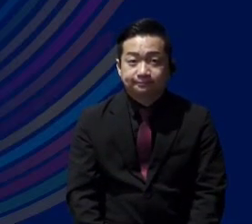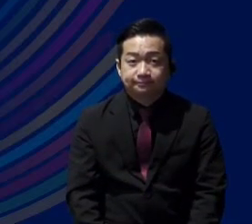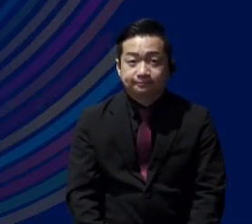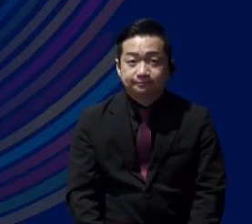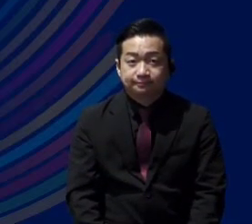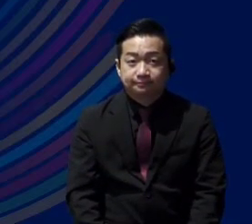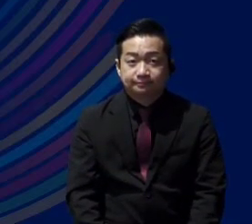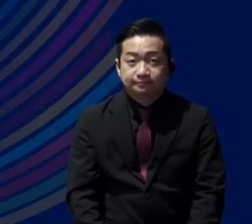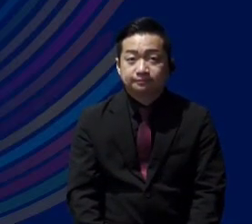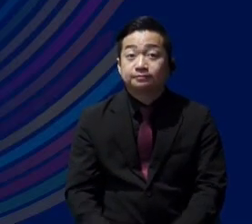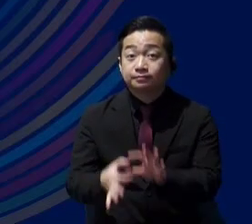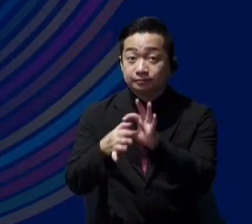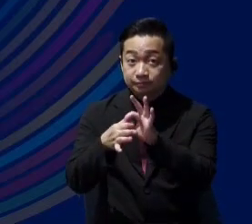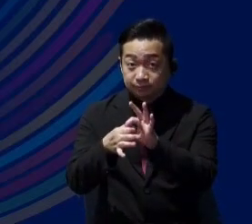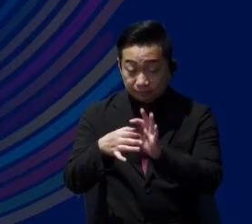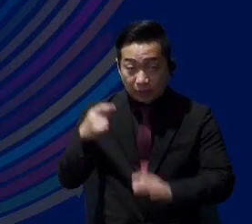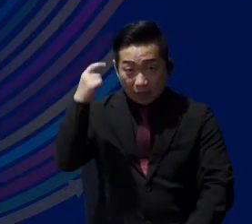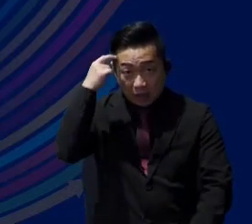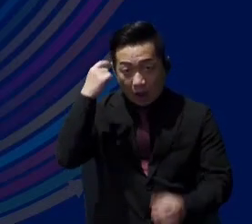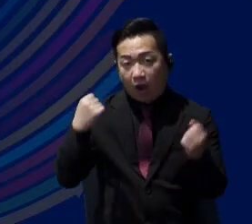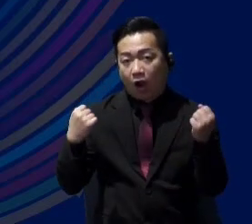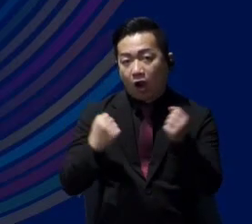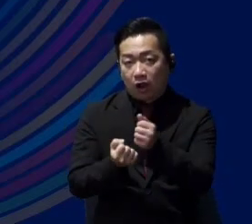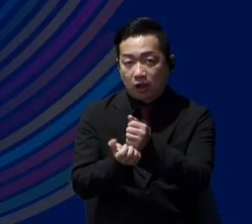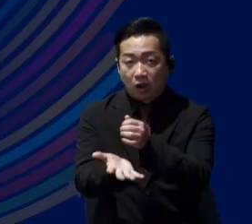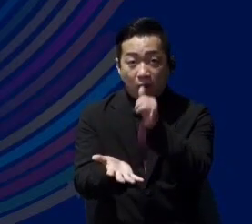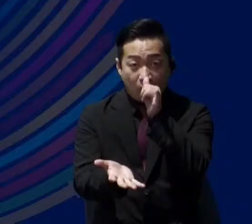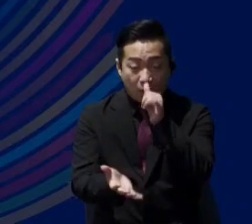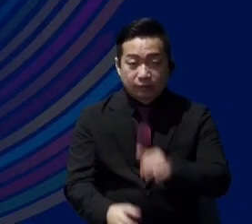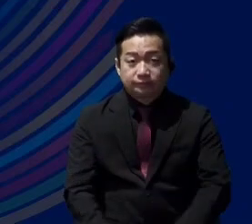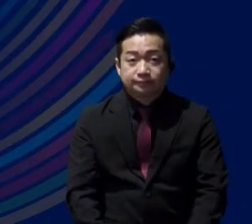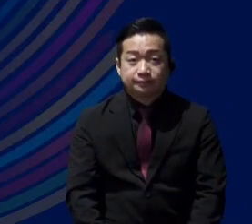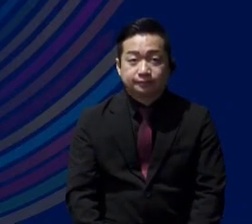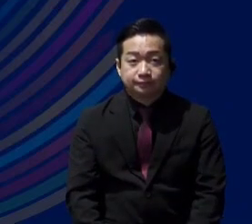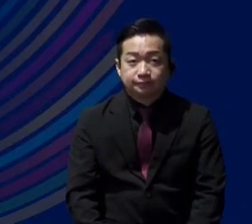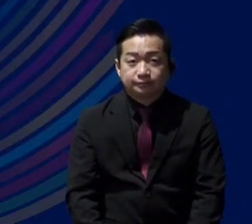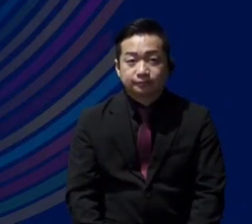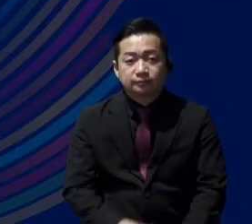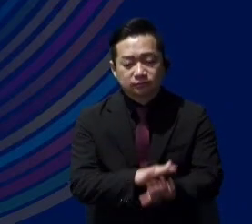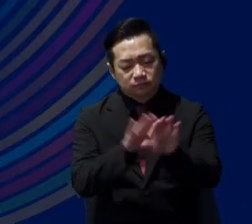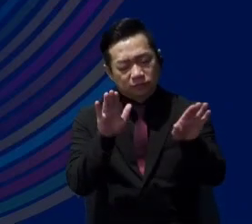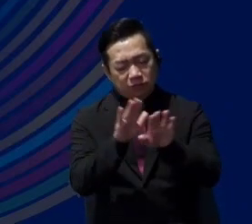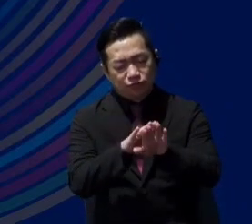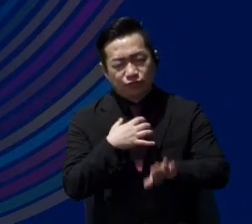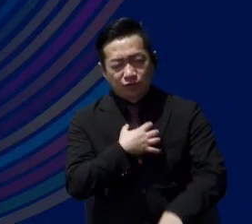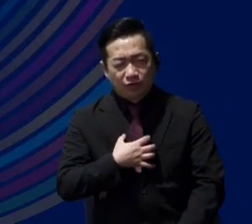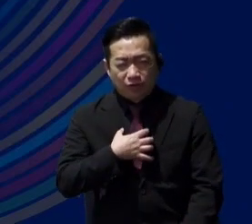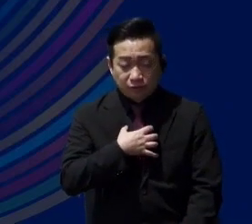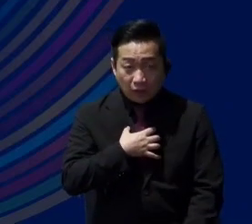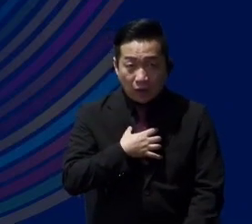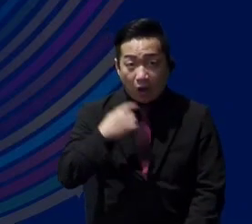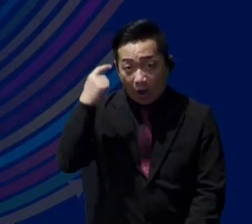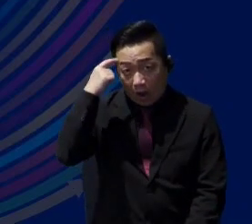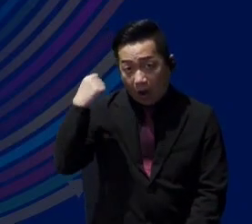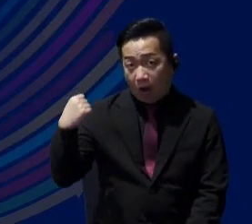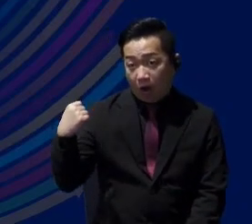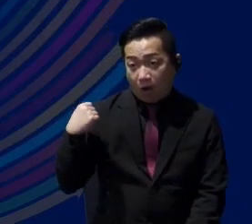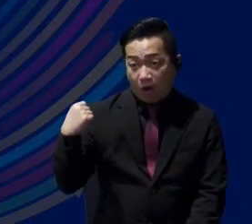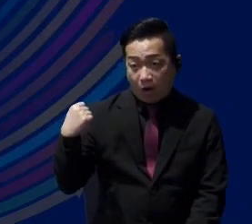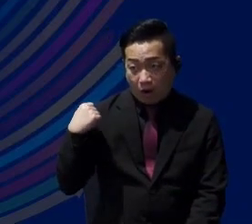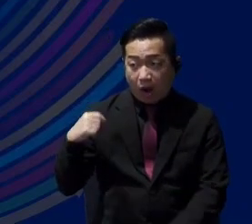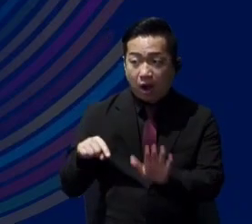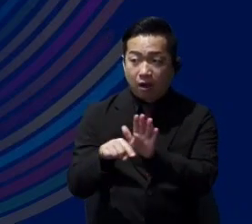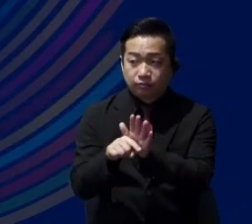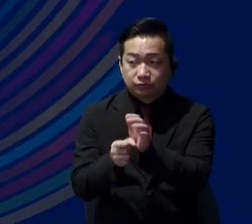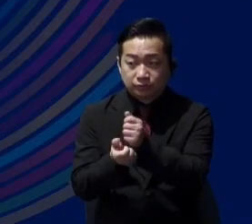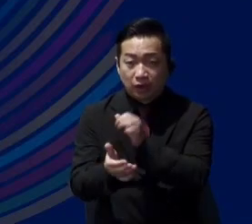change. Climate anxiety is now getting to be really quite a serious problem. In lots of research being done with young people, a lot of them